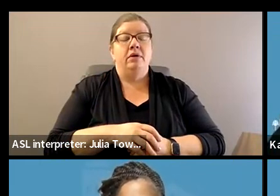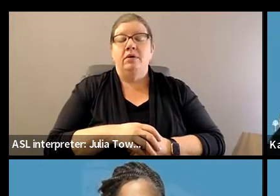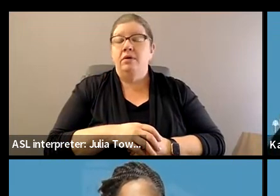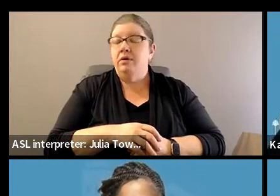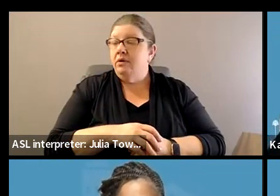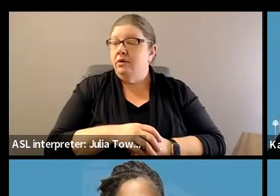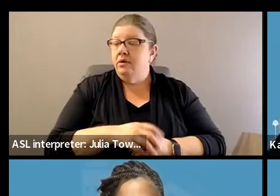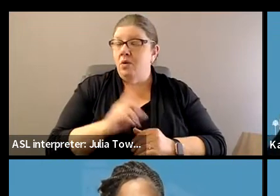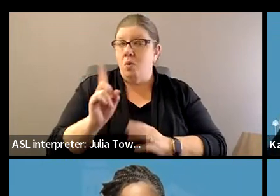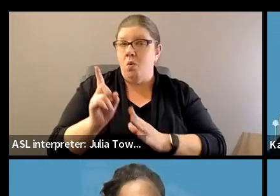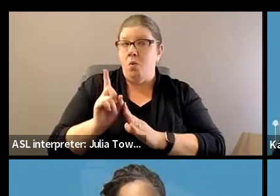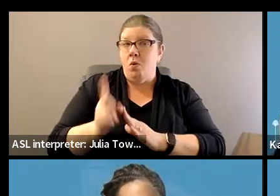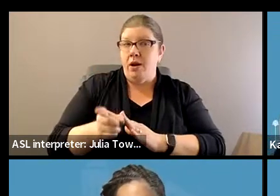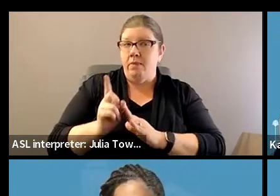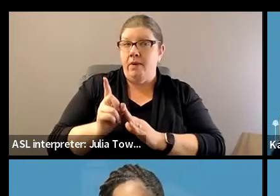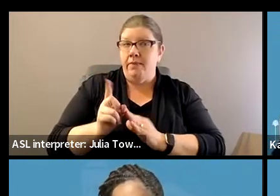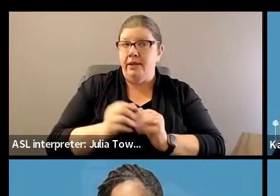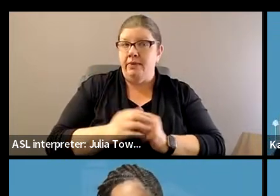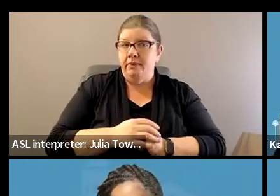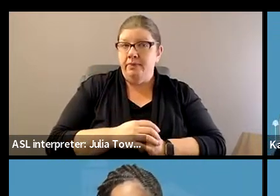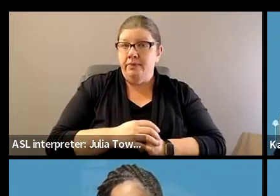One moment. Okay.